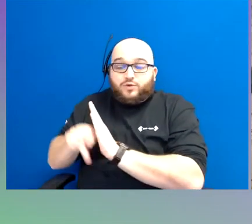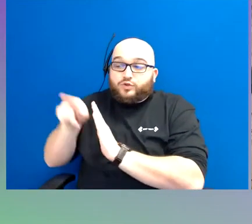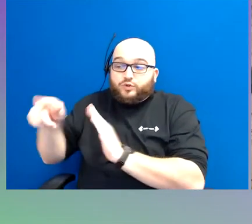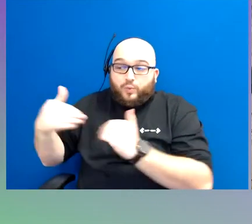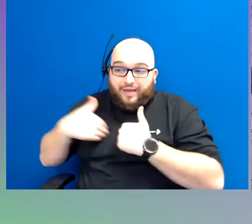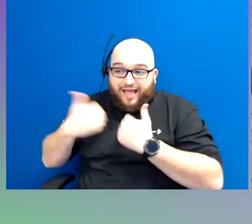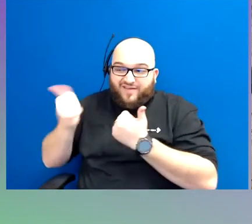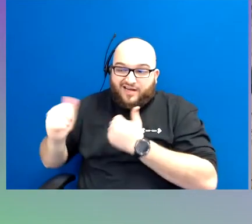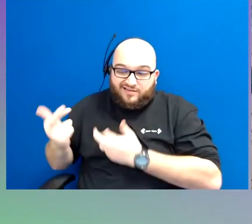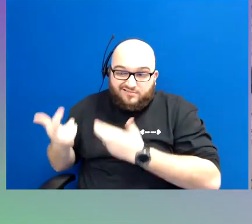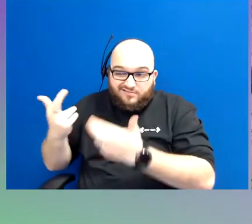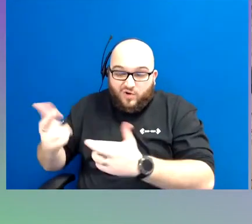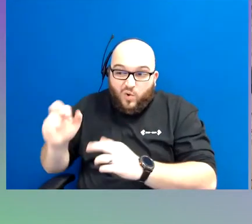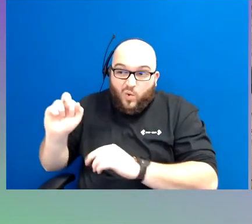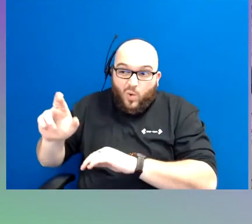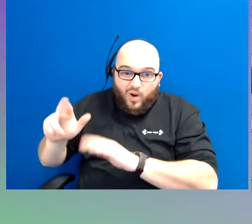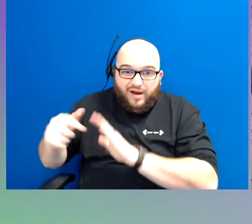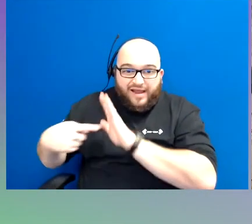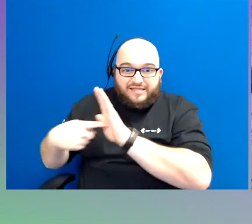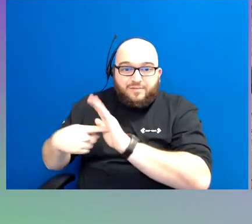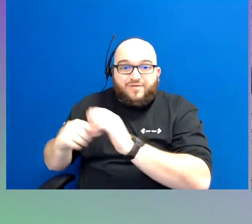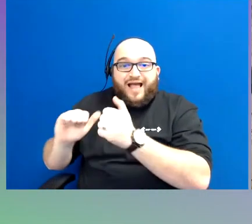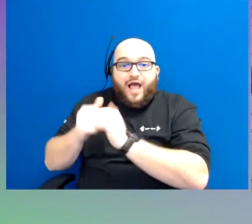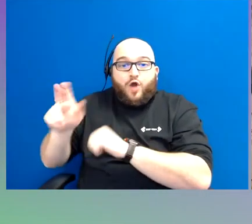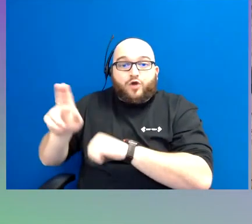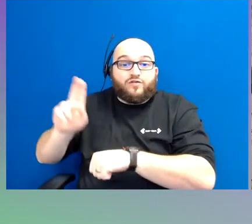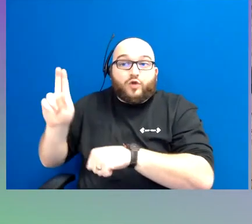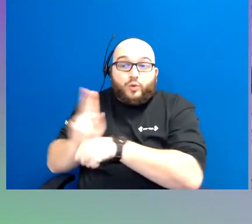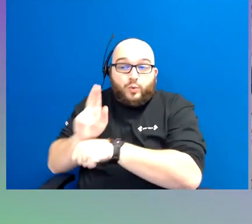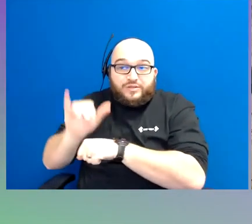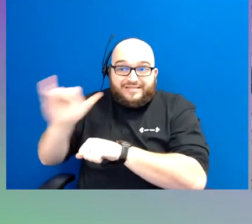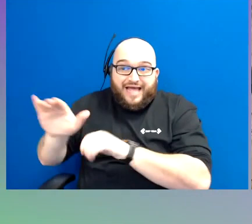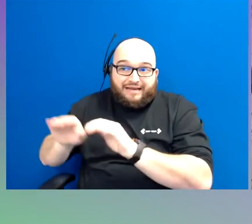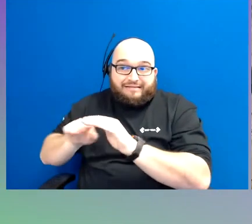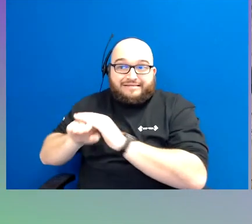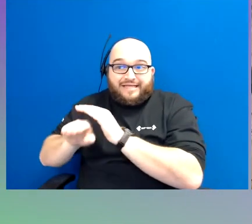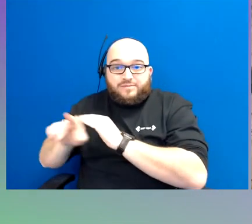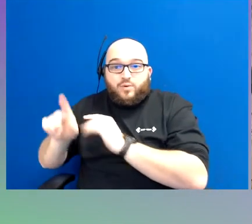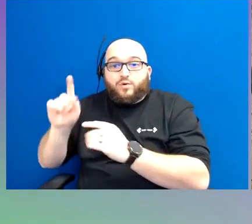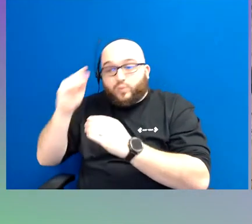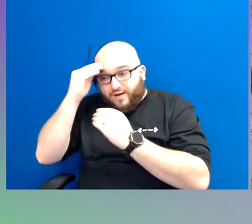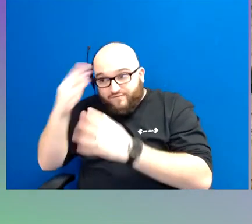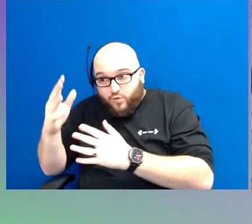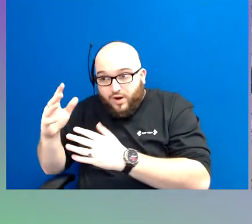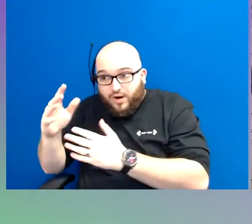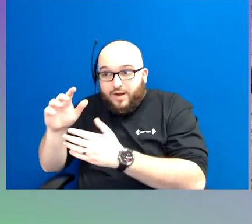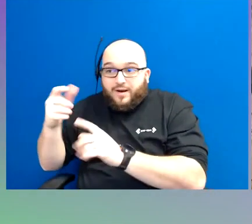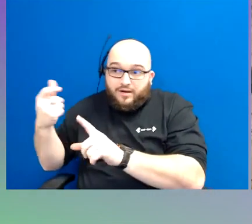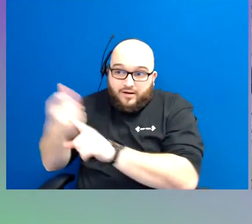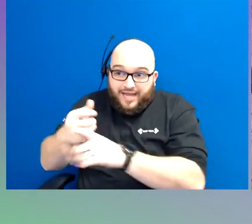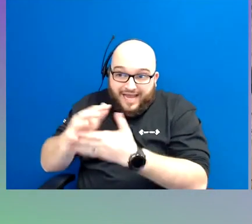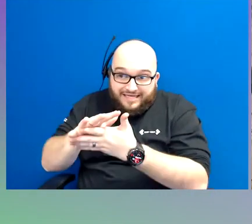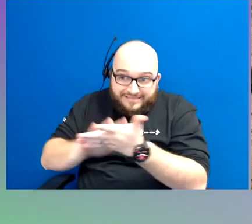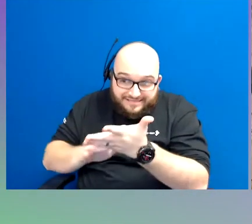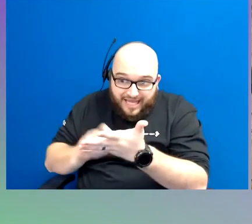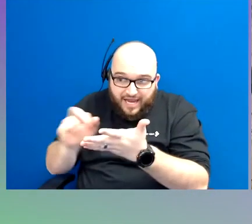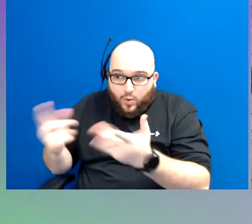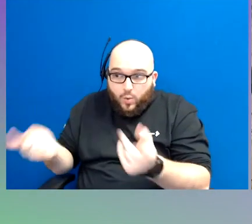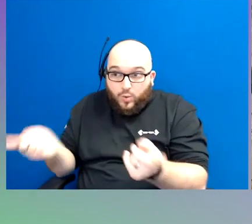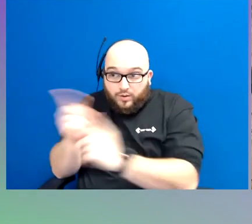or examples of how you've leveraged accessibility to inform design or vice versa?